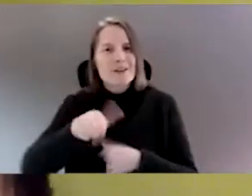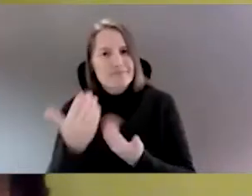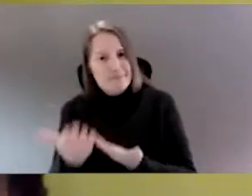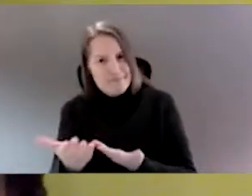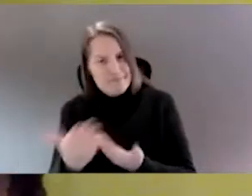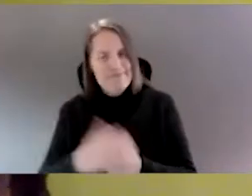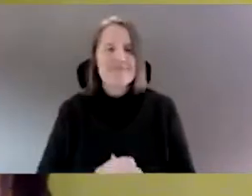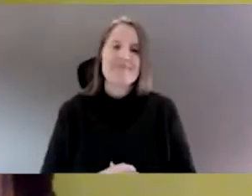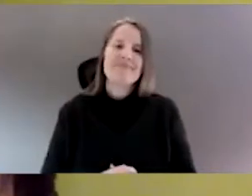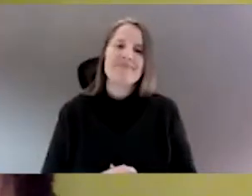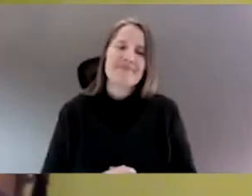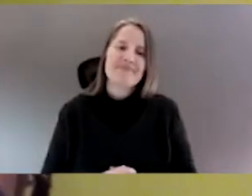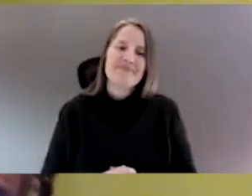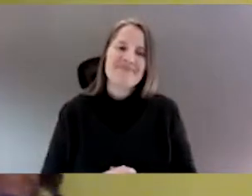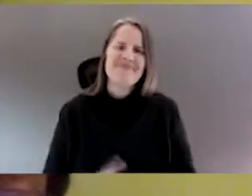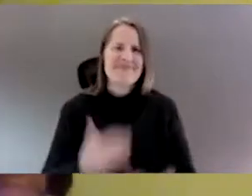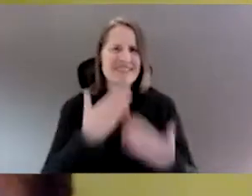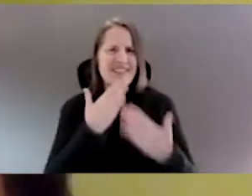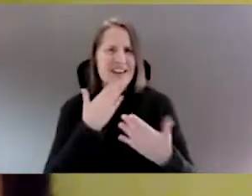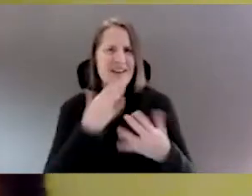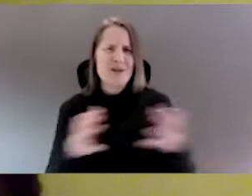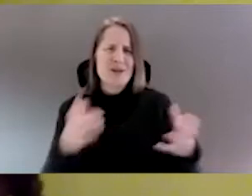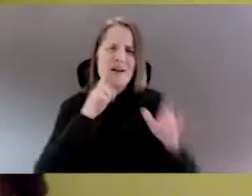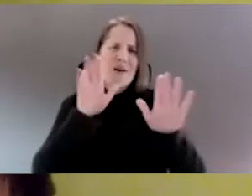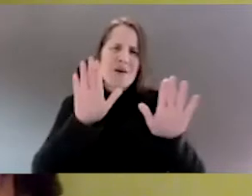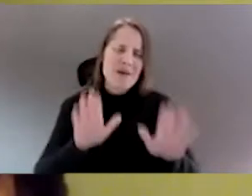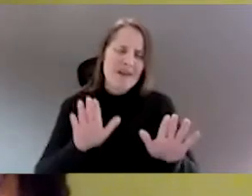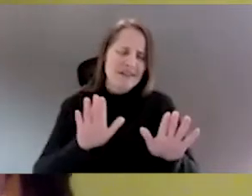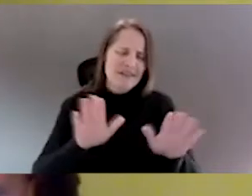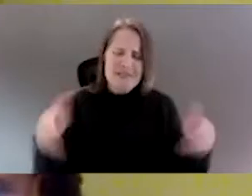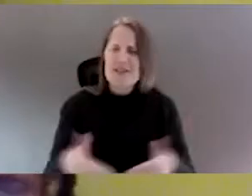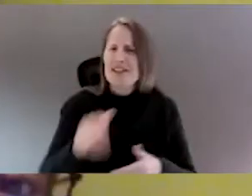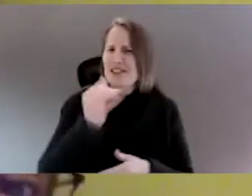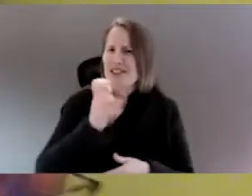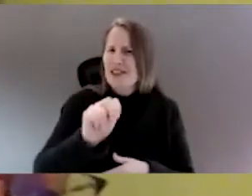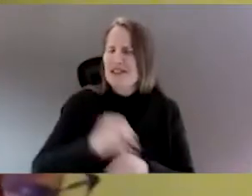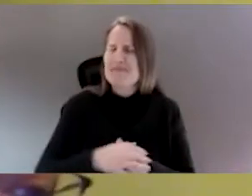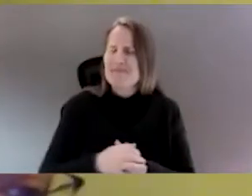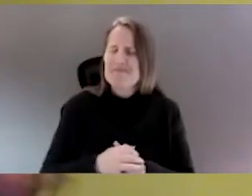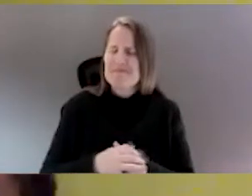Thank you so much for that wonderful introduction, John. I'm really excited to be here with everyone.